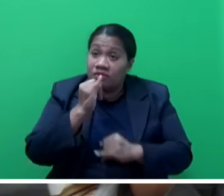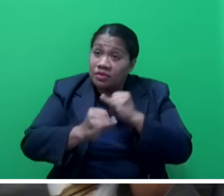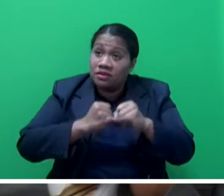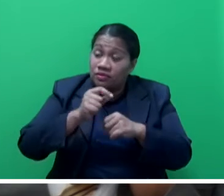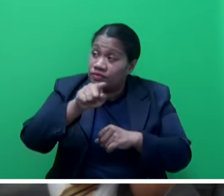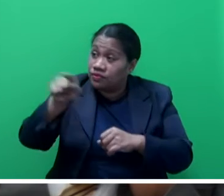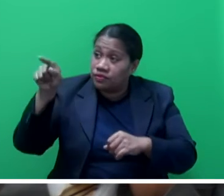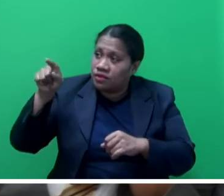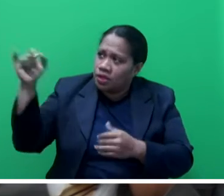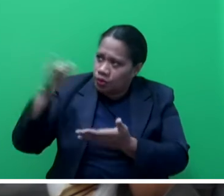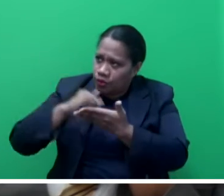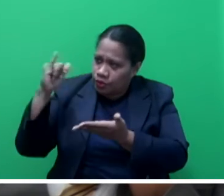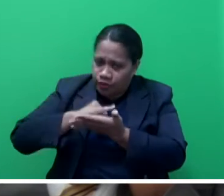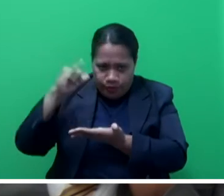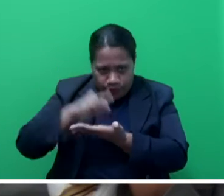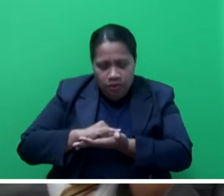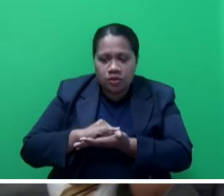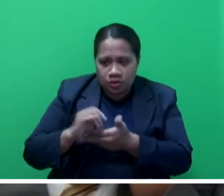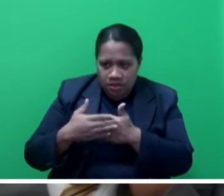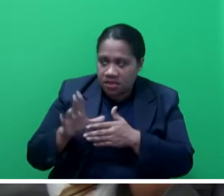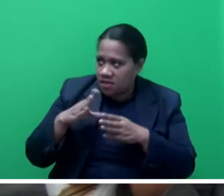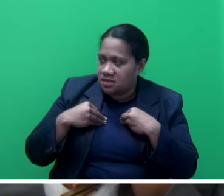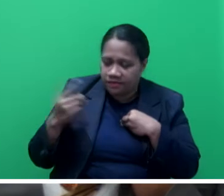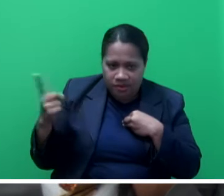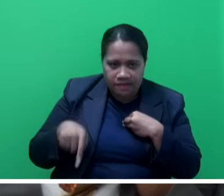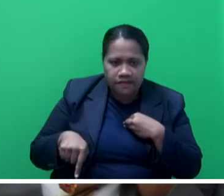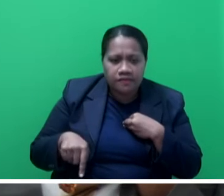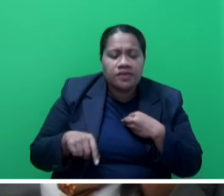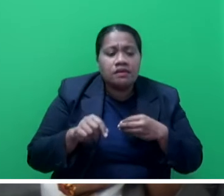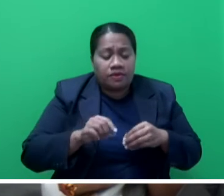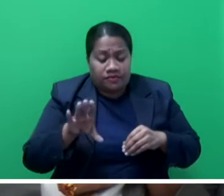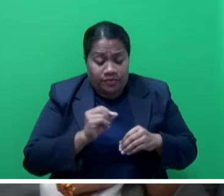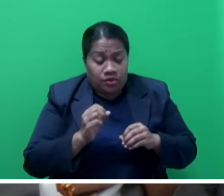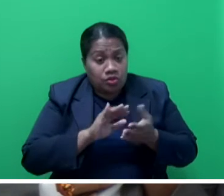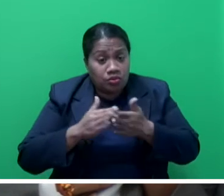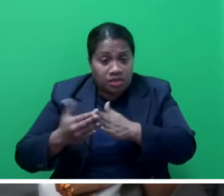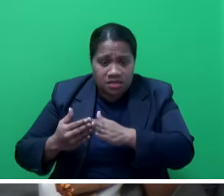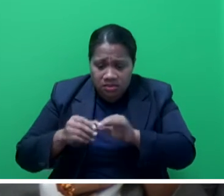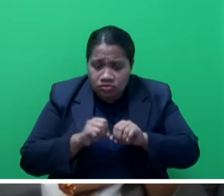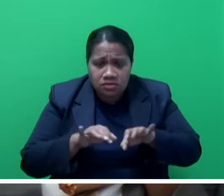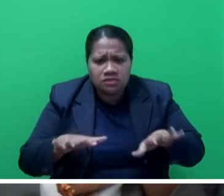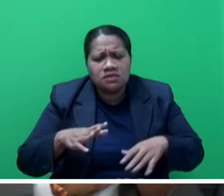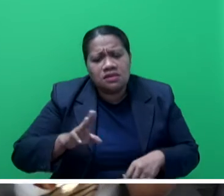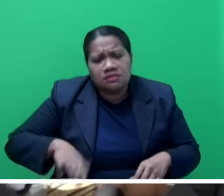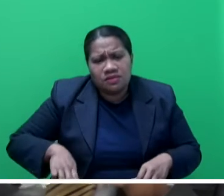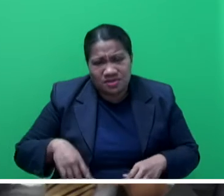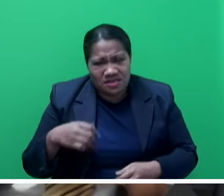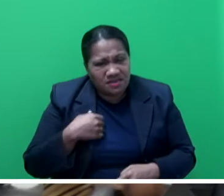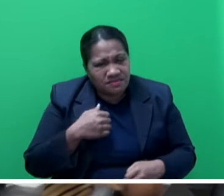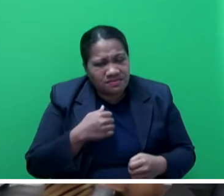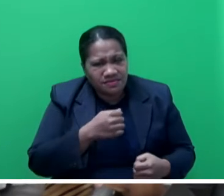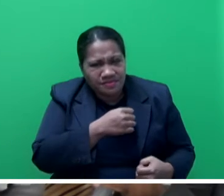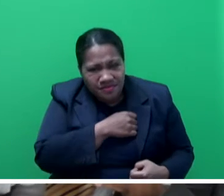We are now 1 year from the date. Following the community transmission, members of the discipline forces joined the Ministry of Health and